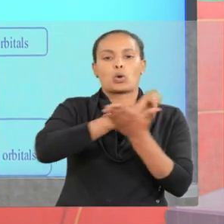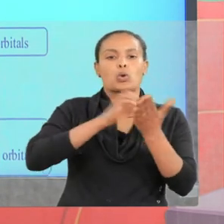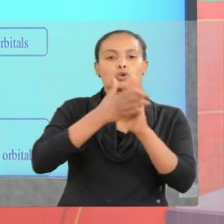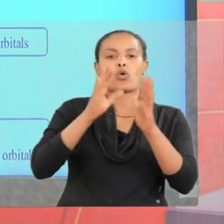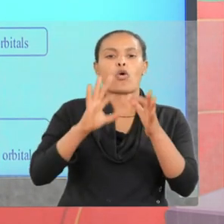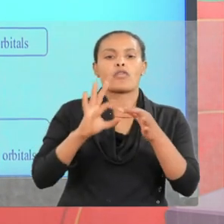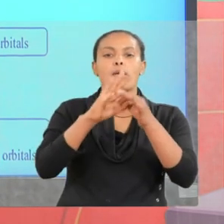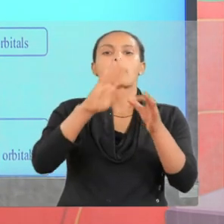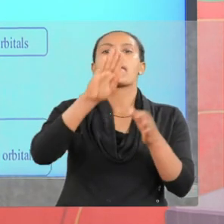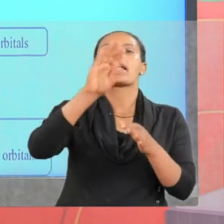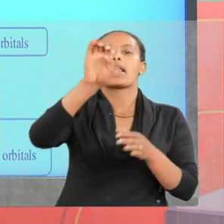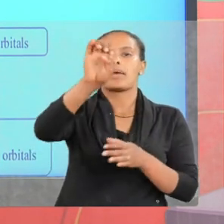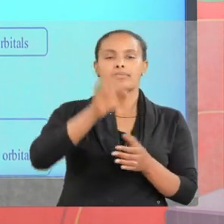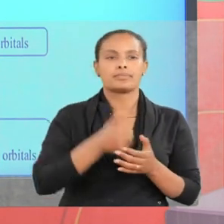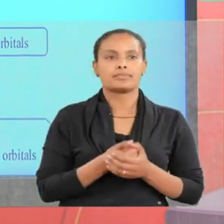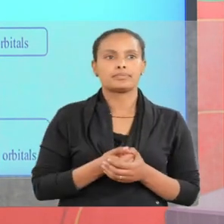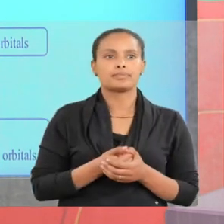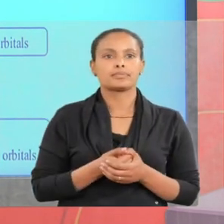of beryllium.